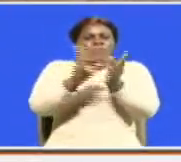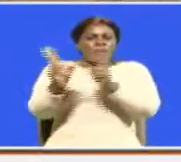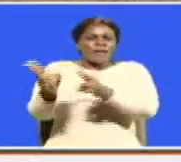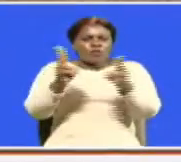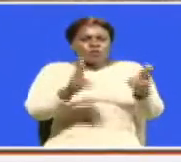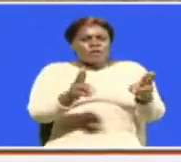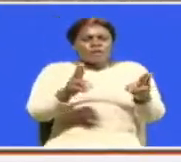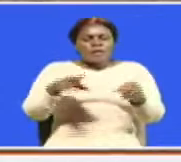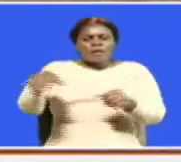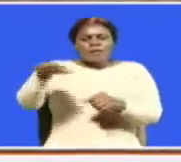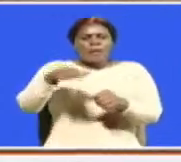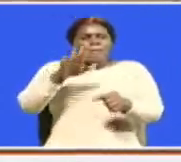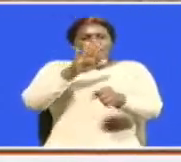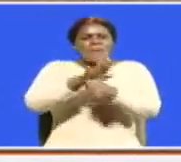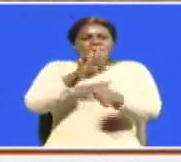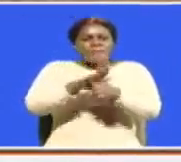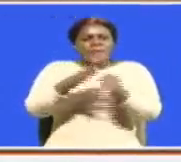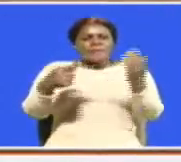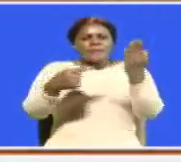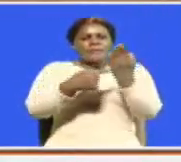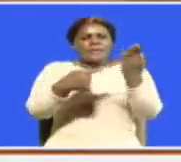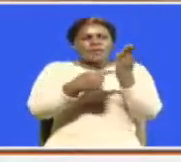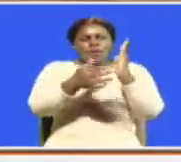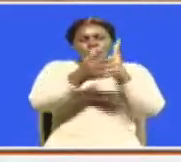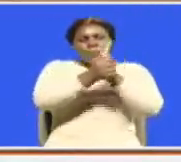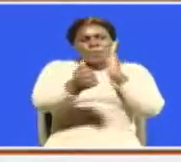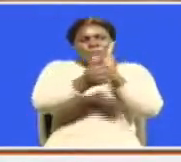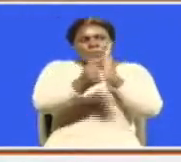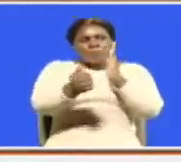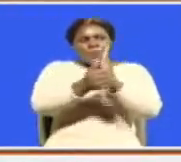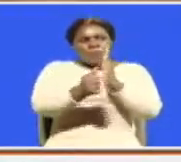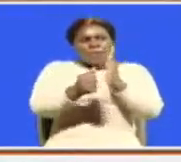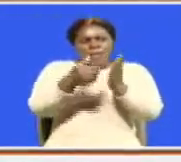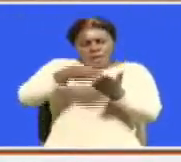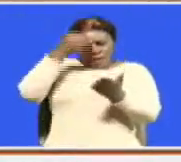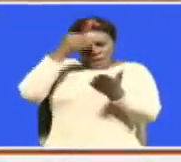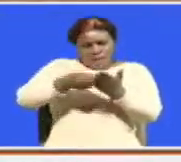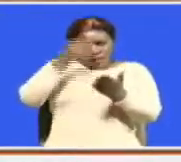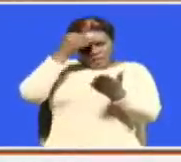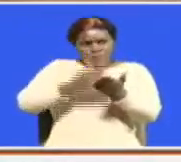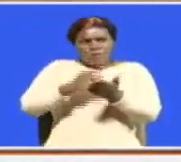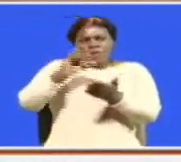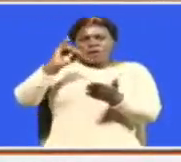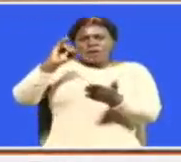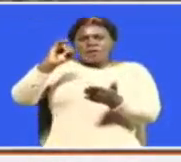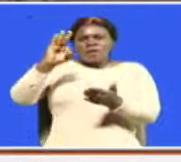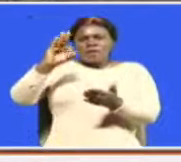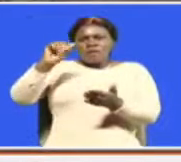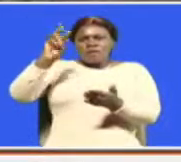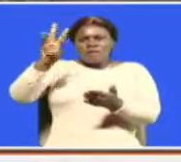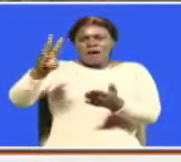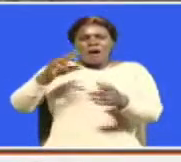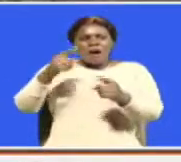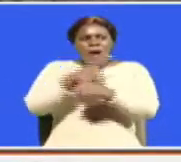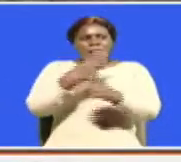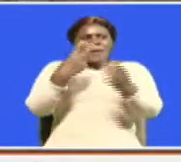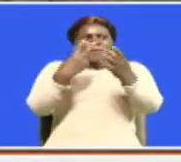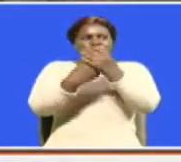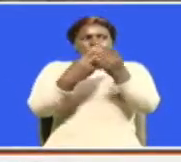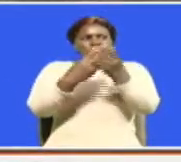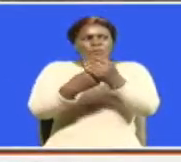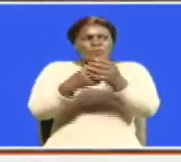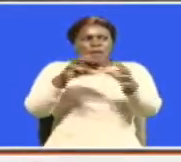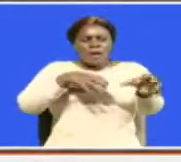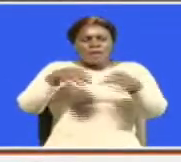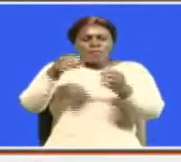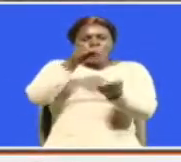natural heritage. A lot of their technical skills has been learned courtesy of IFAO and other partners keen on